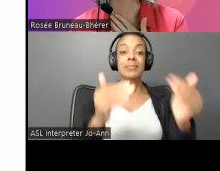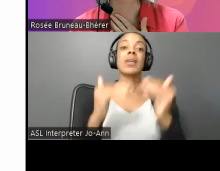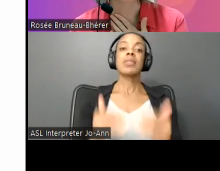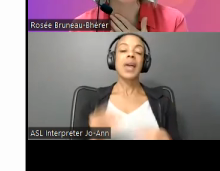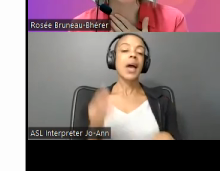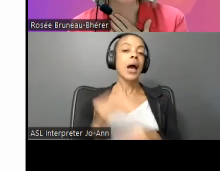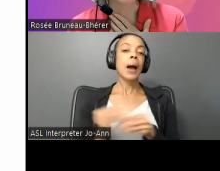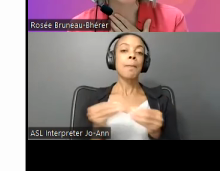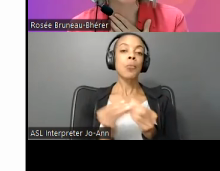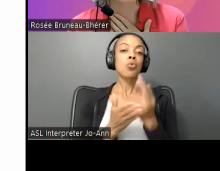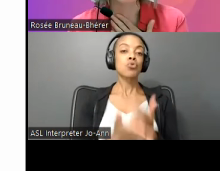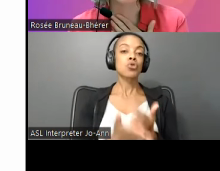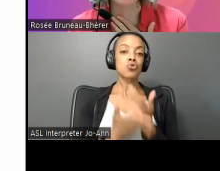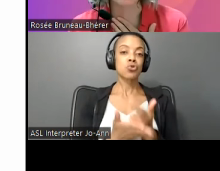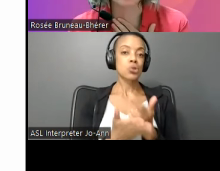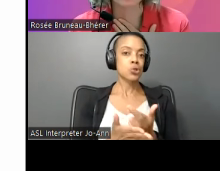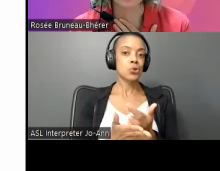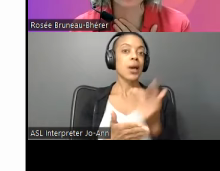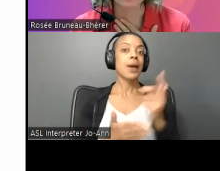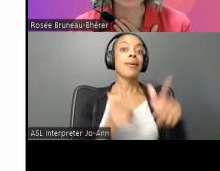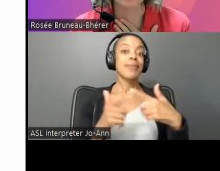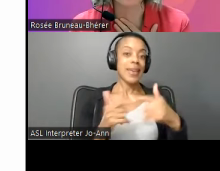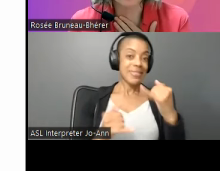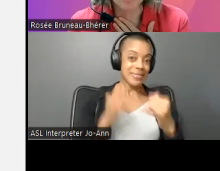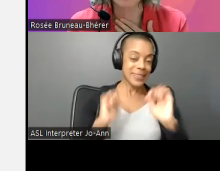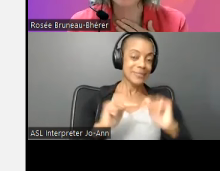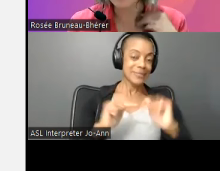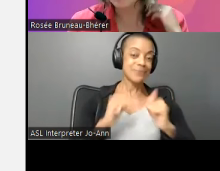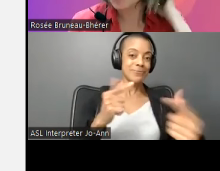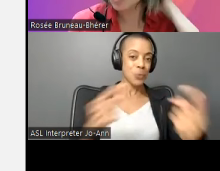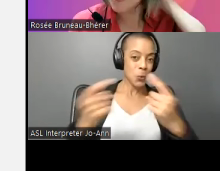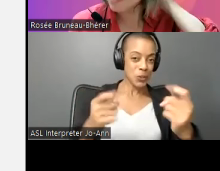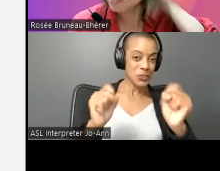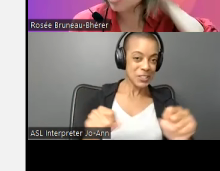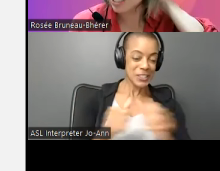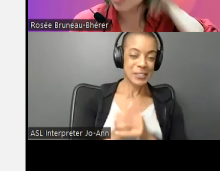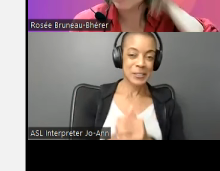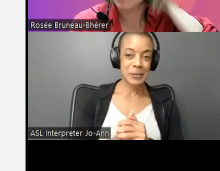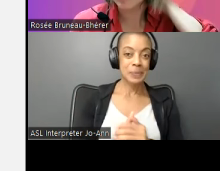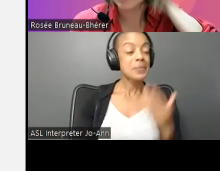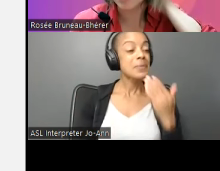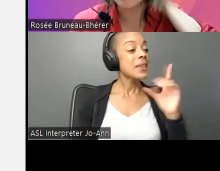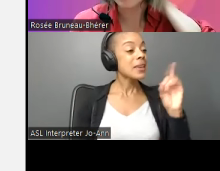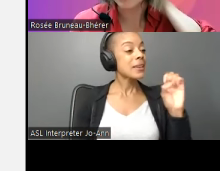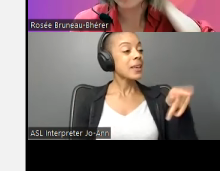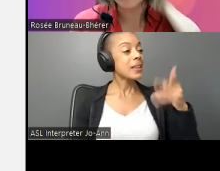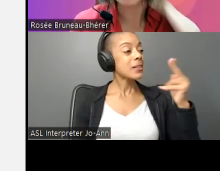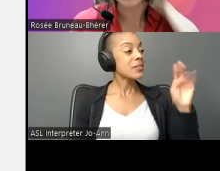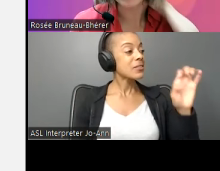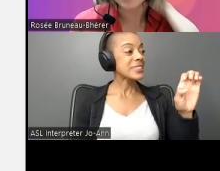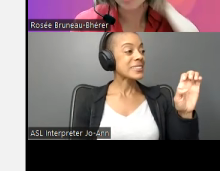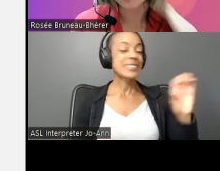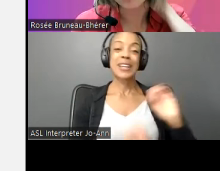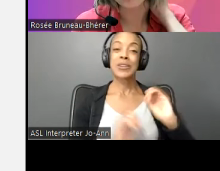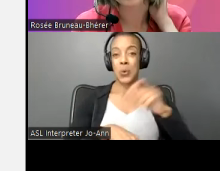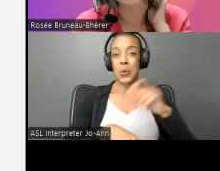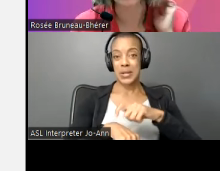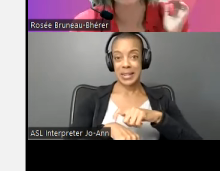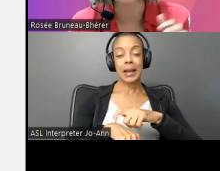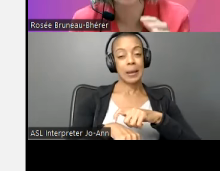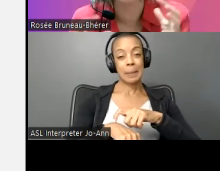then we'll move on to your questions. Thank you very much, Delphine. And we won't have time today to look at each